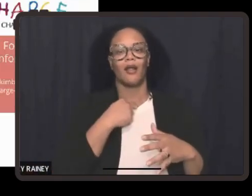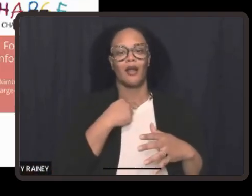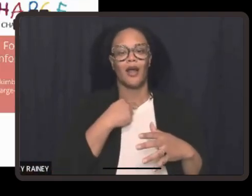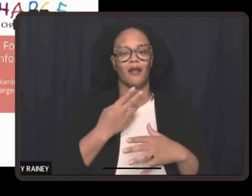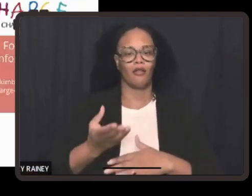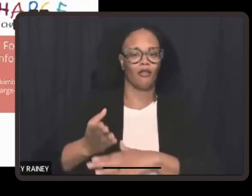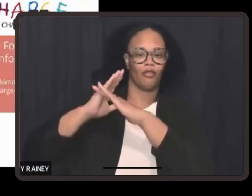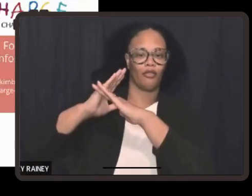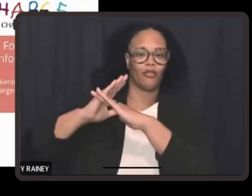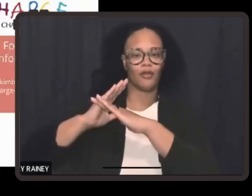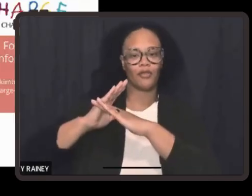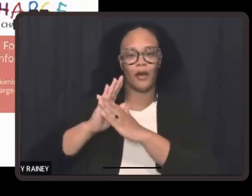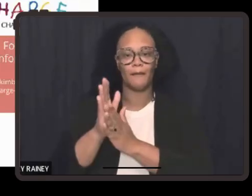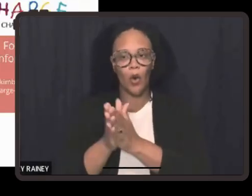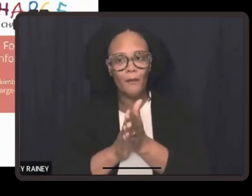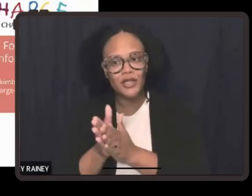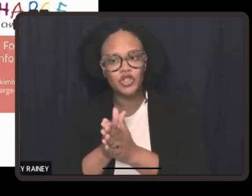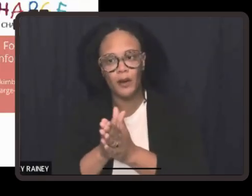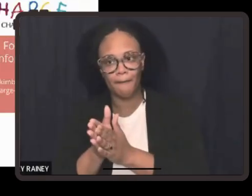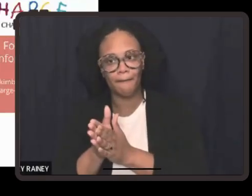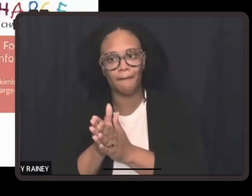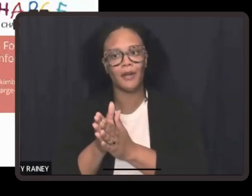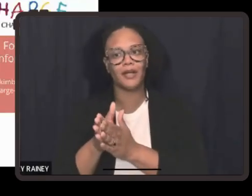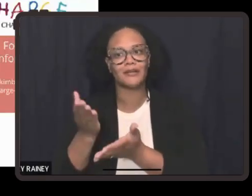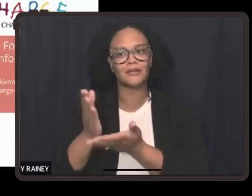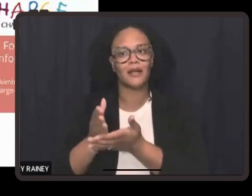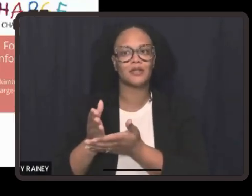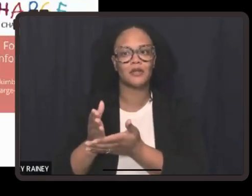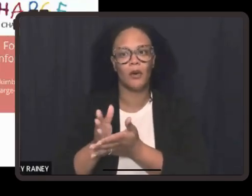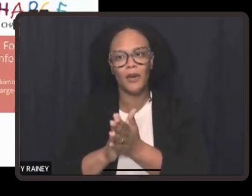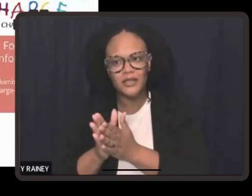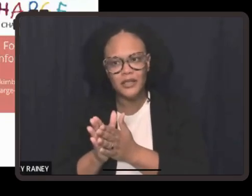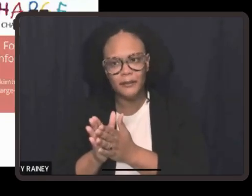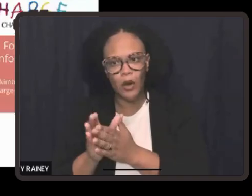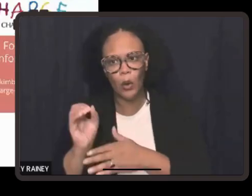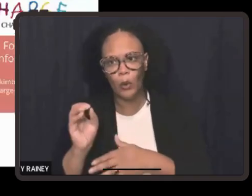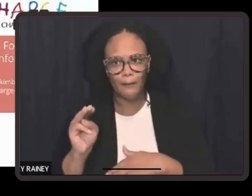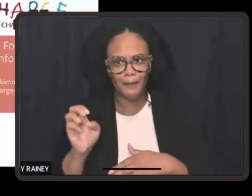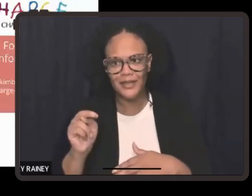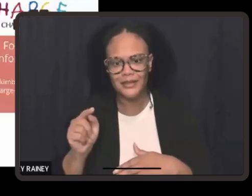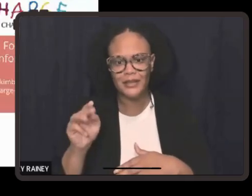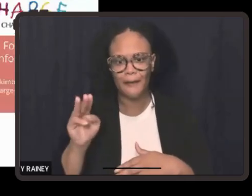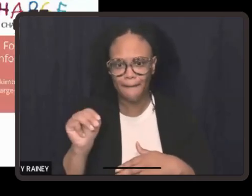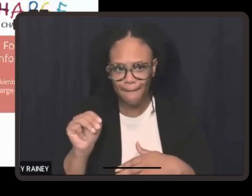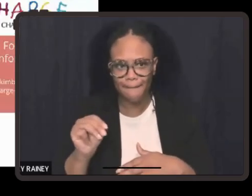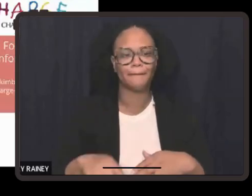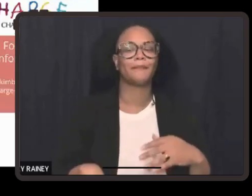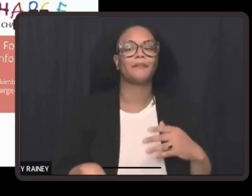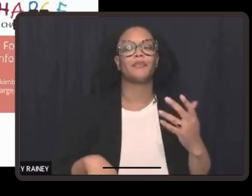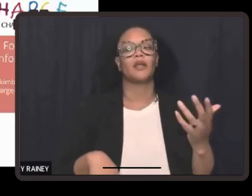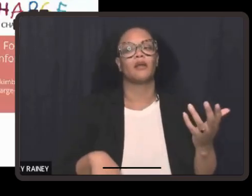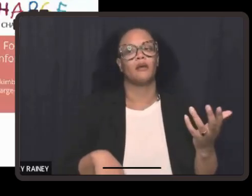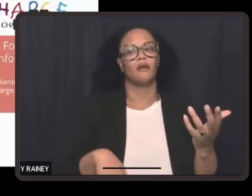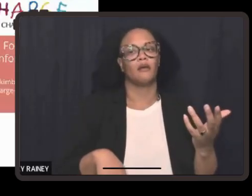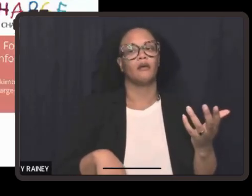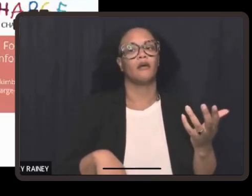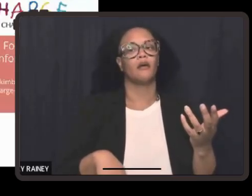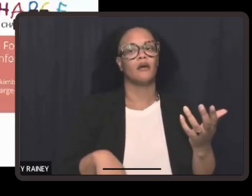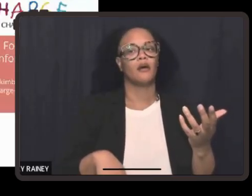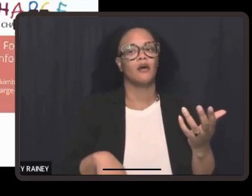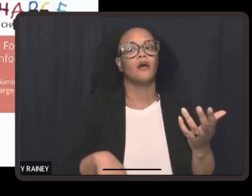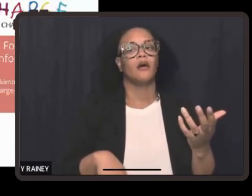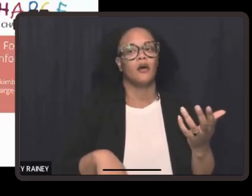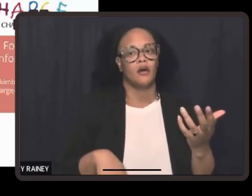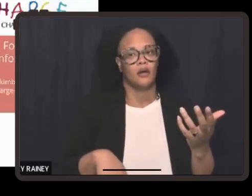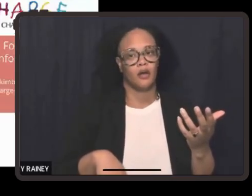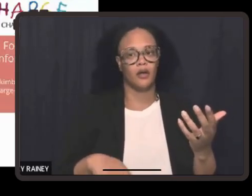about 8 individuals who have had volvulus in adulthood. We are going to put that together as a little paper,